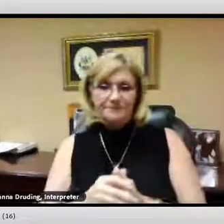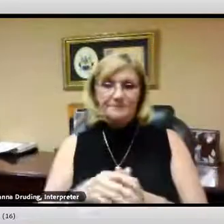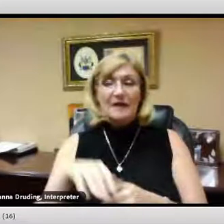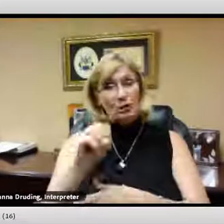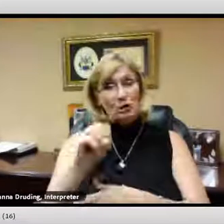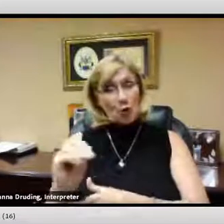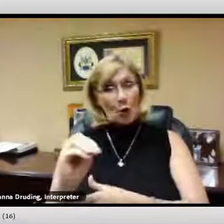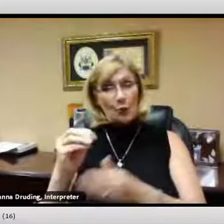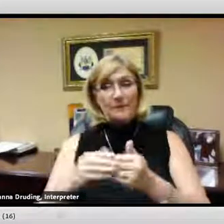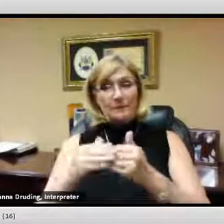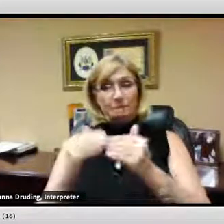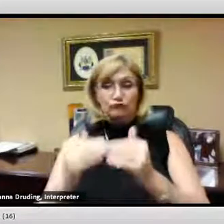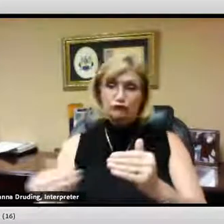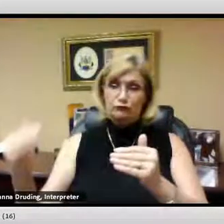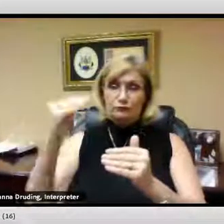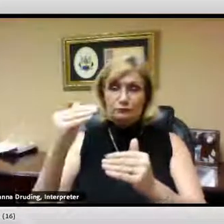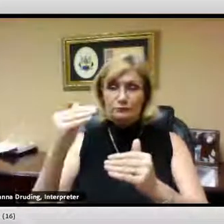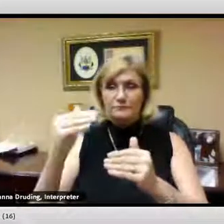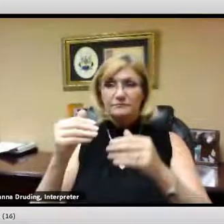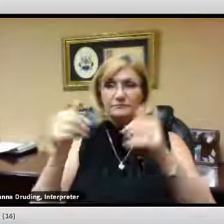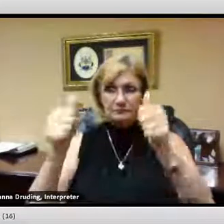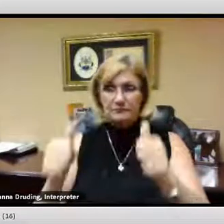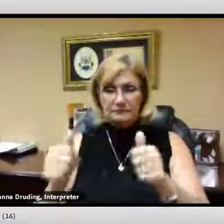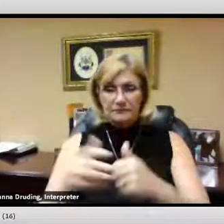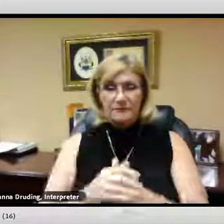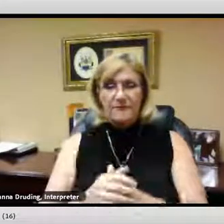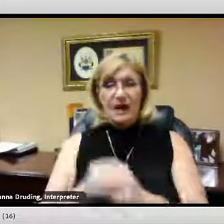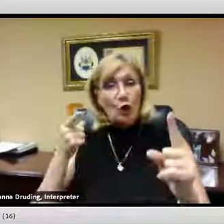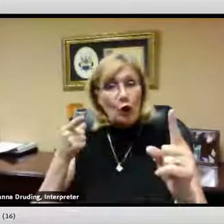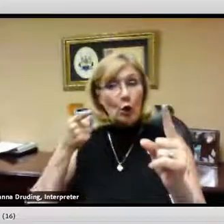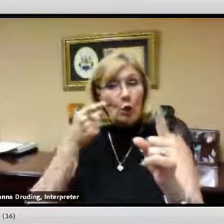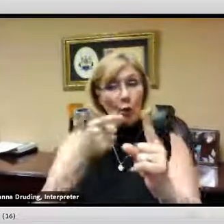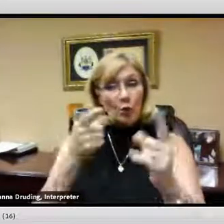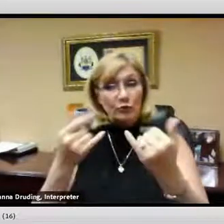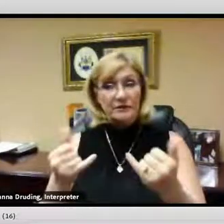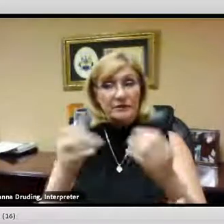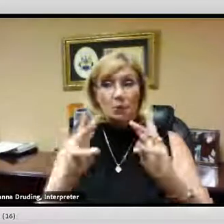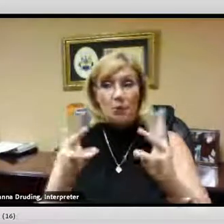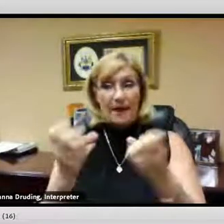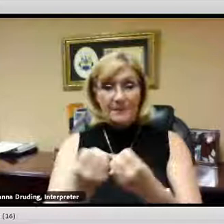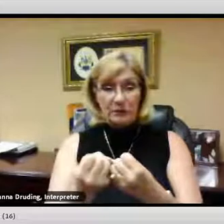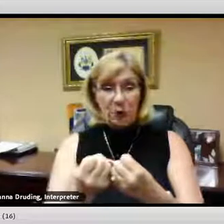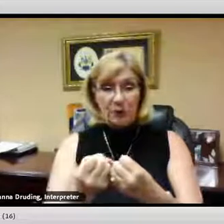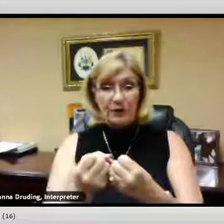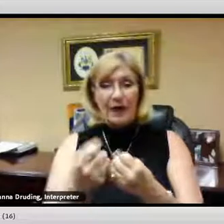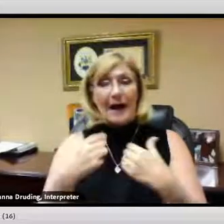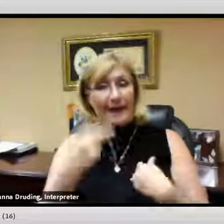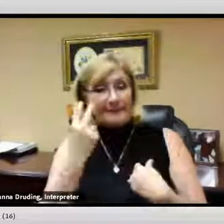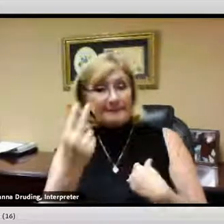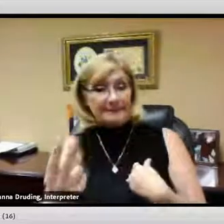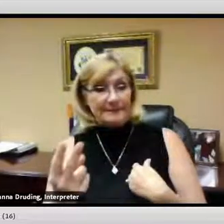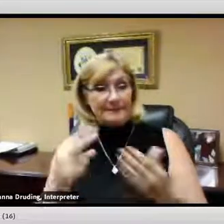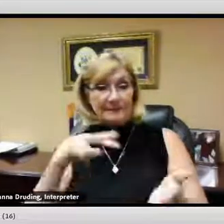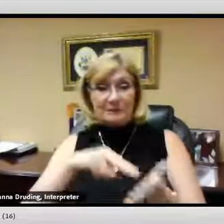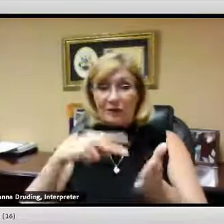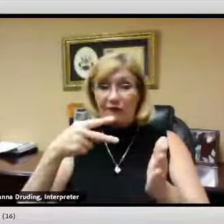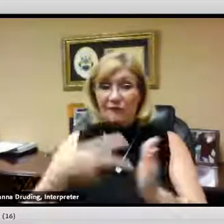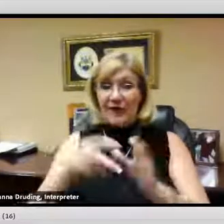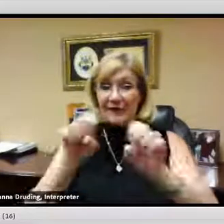go to the next slide. The goals for this webinar I see as defining